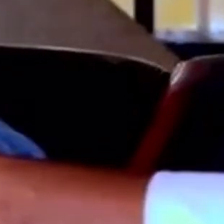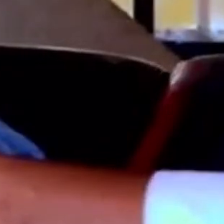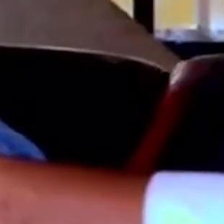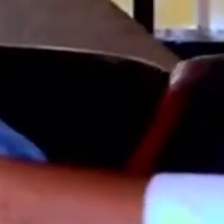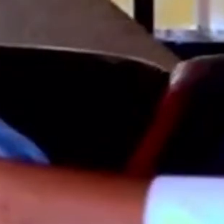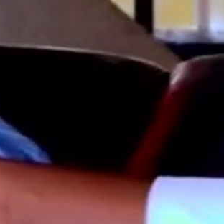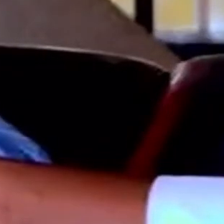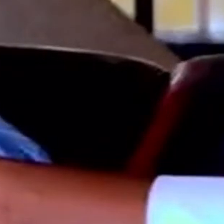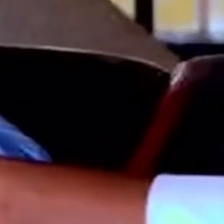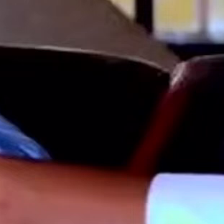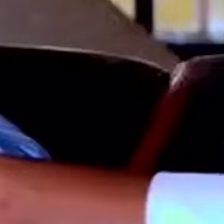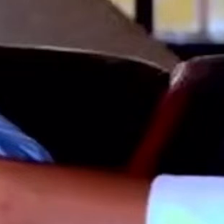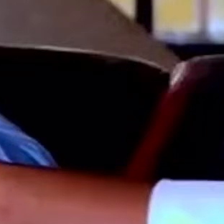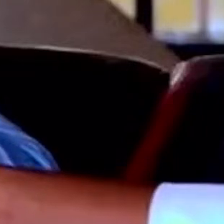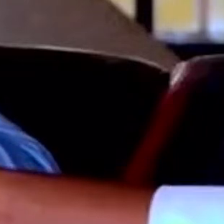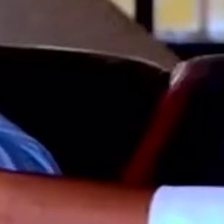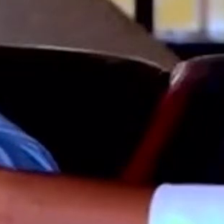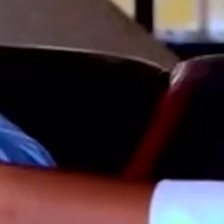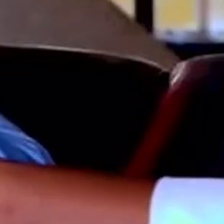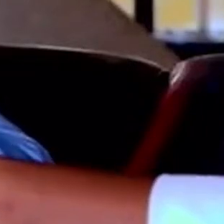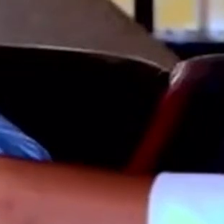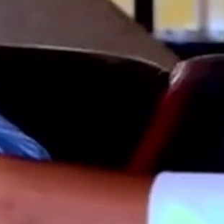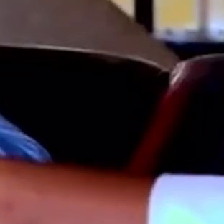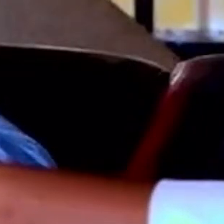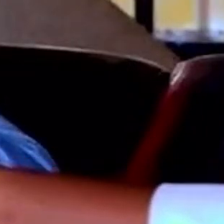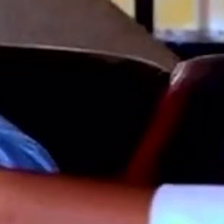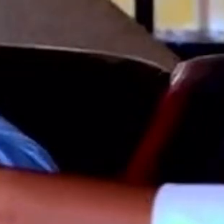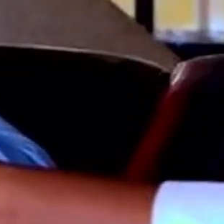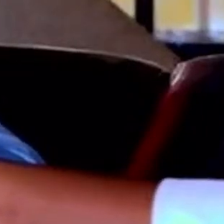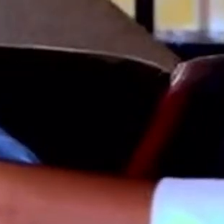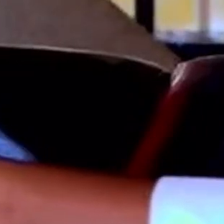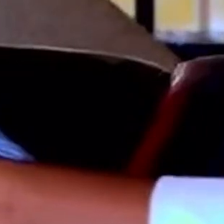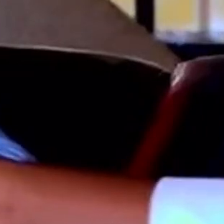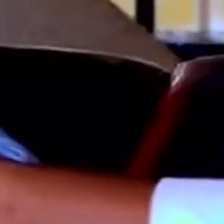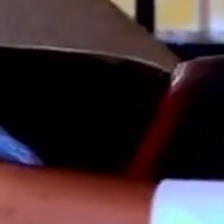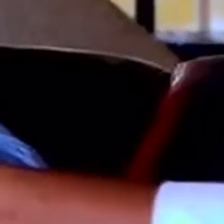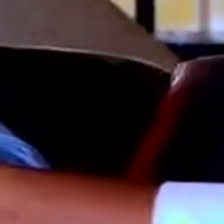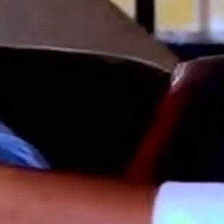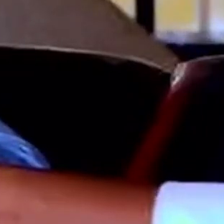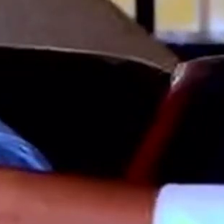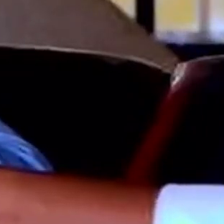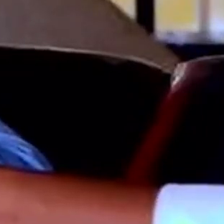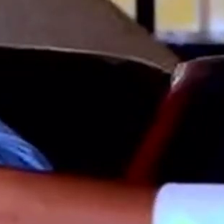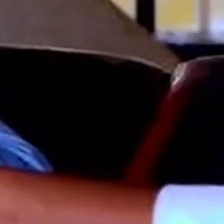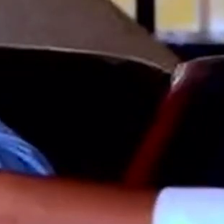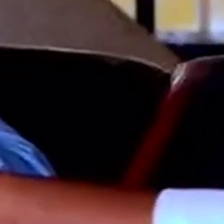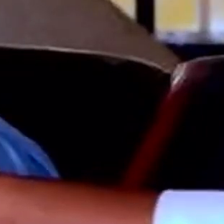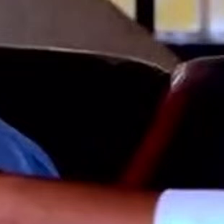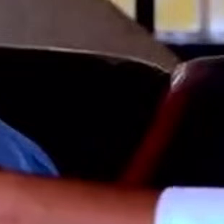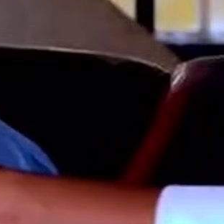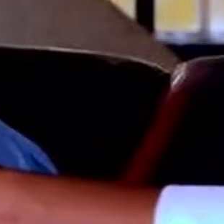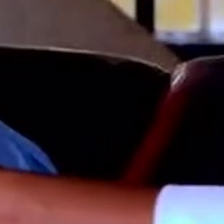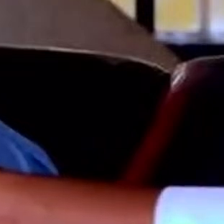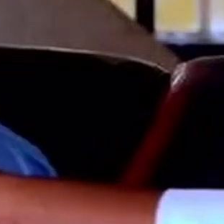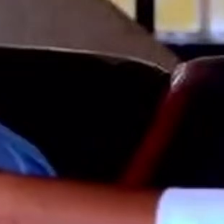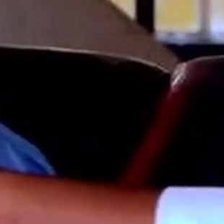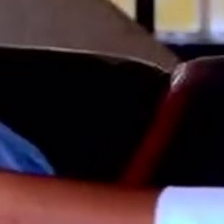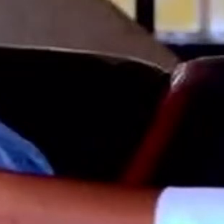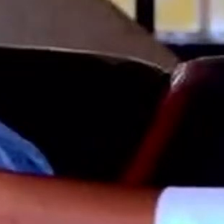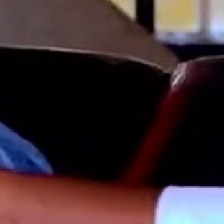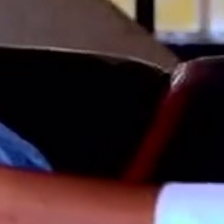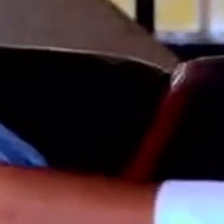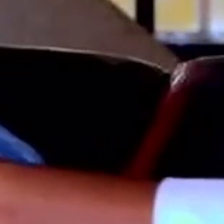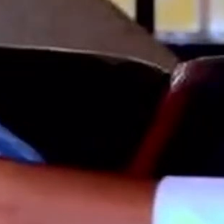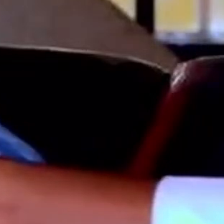people should help me achieve my goals. Like, we want to put up a secondary school there for the deaf, for the whole province,